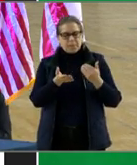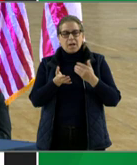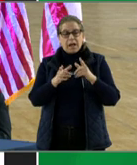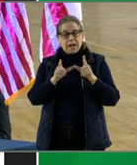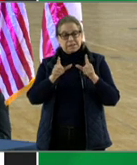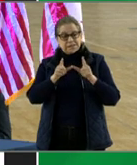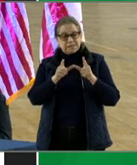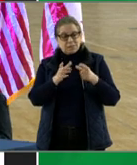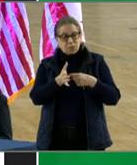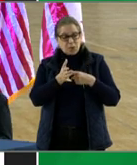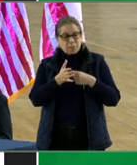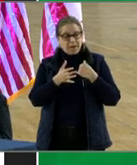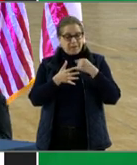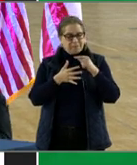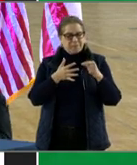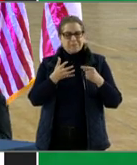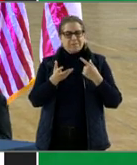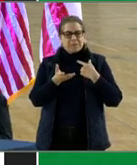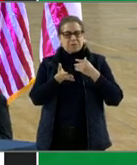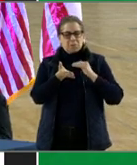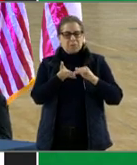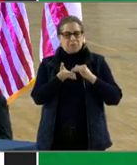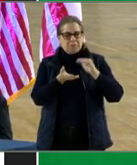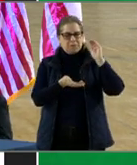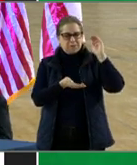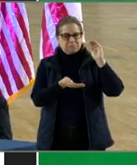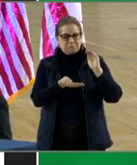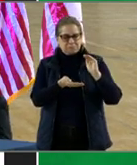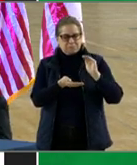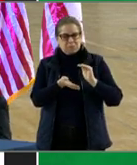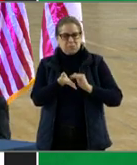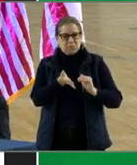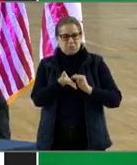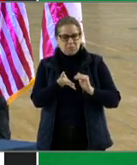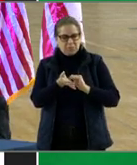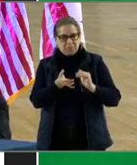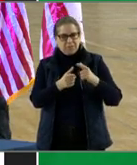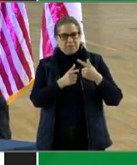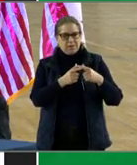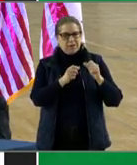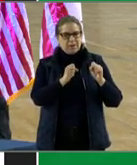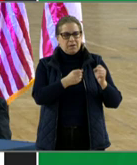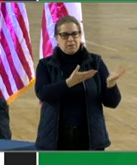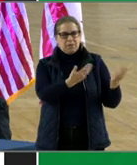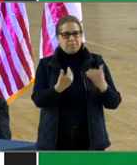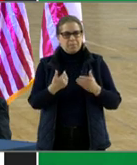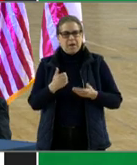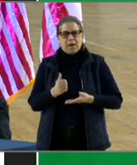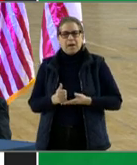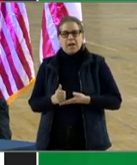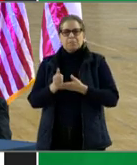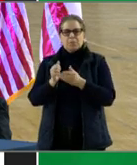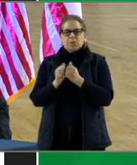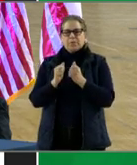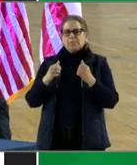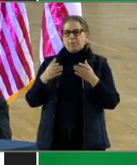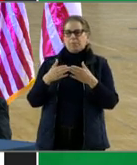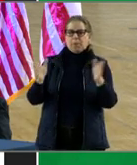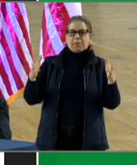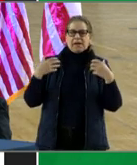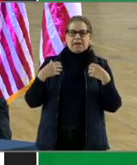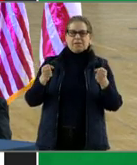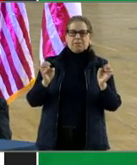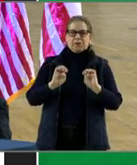health professionals who are licensed in other jurisdictions to come and aid in a public health emergency. So the processes are in place for